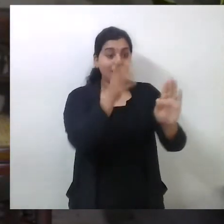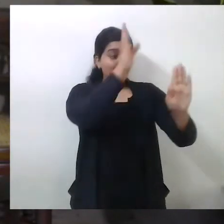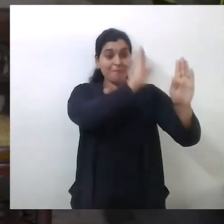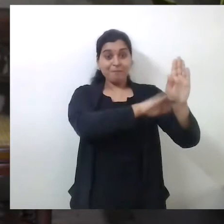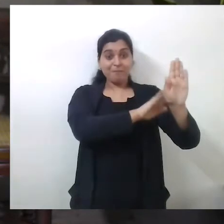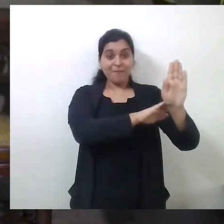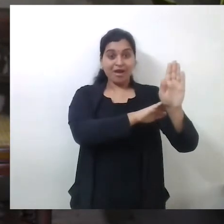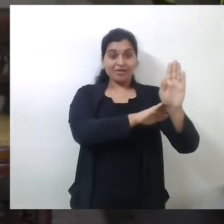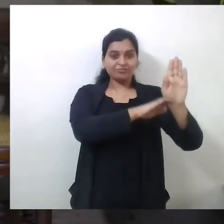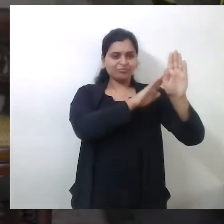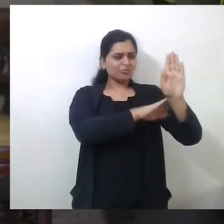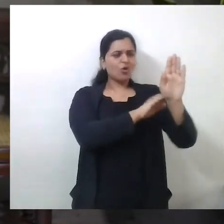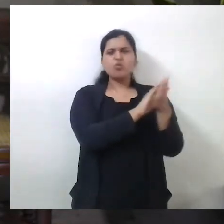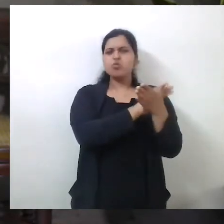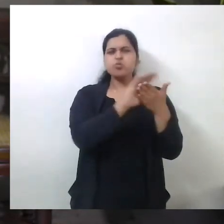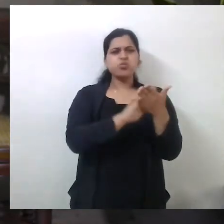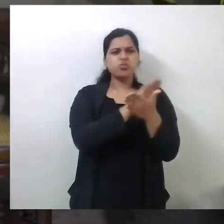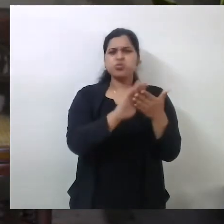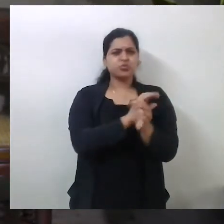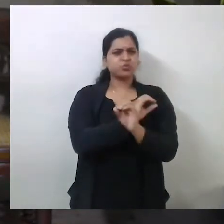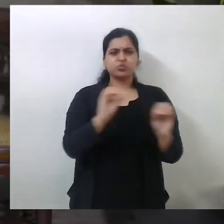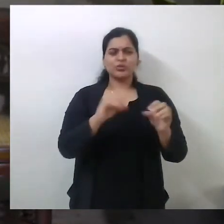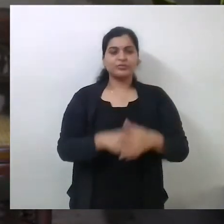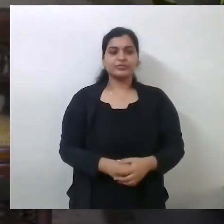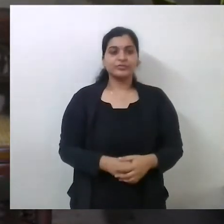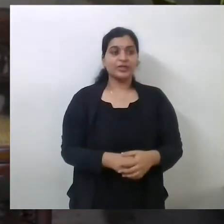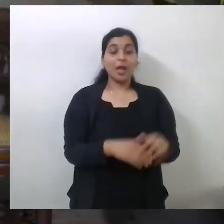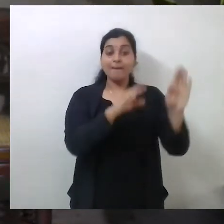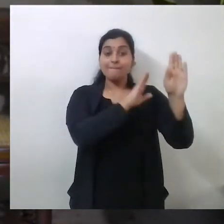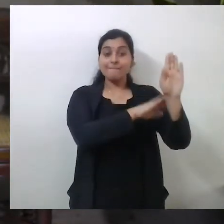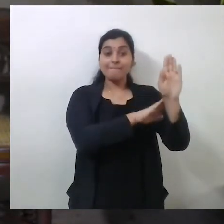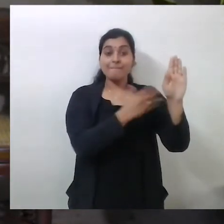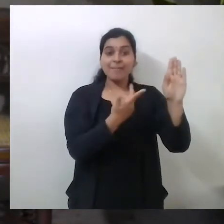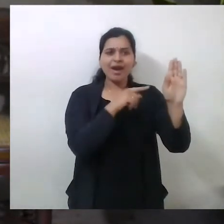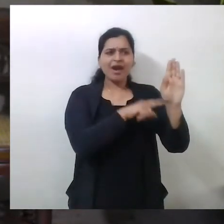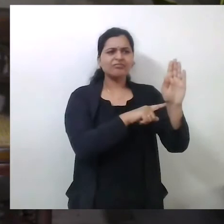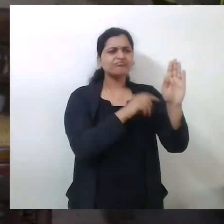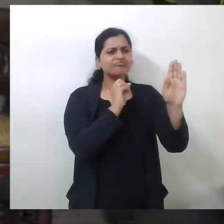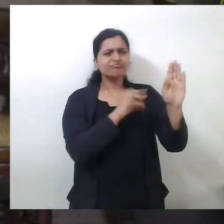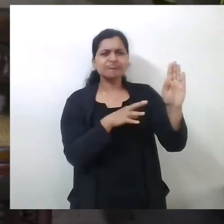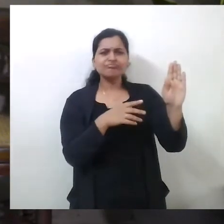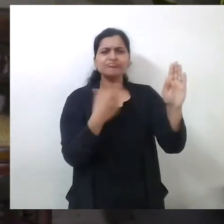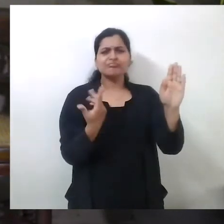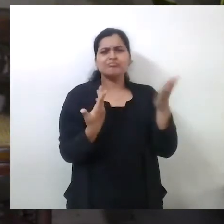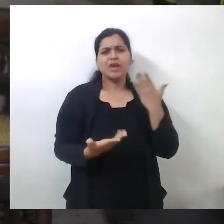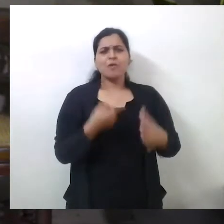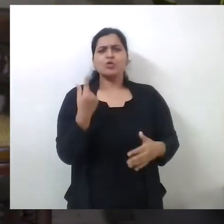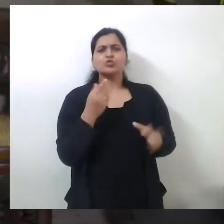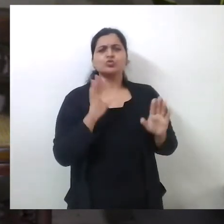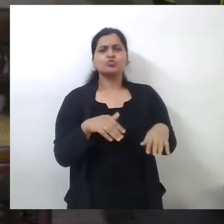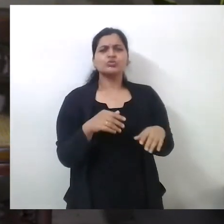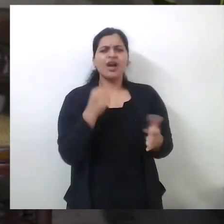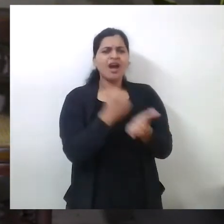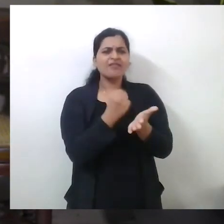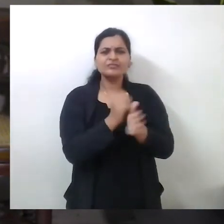was probably seen more prominently than the back. And I think that reinforces what the use of this chair may have been. It must